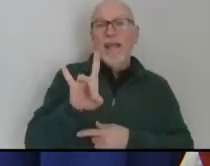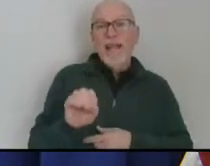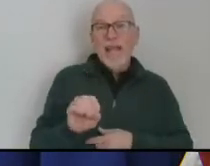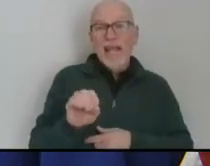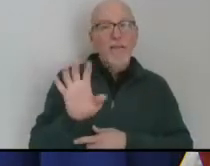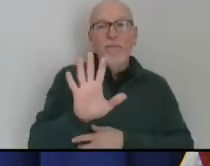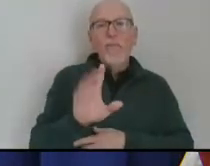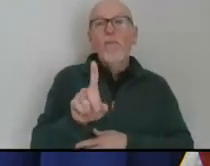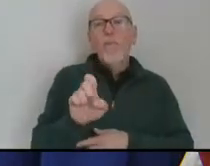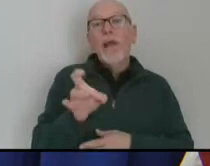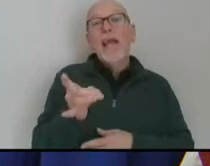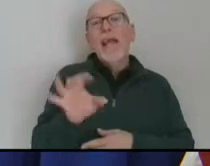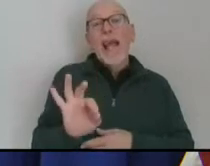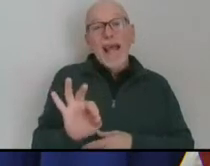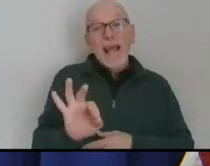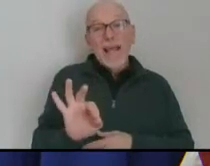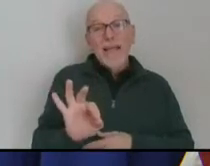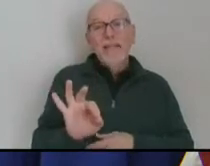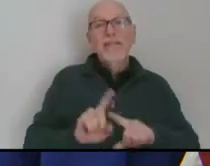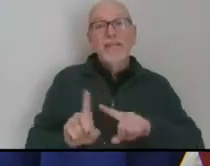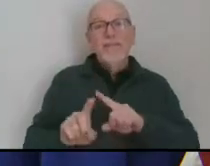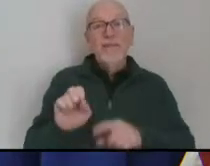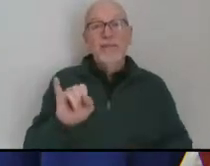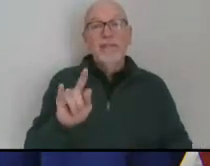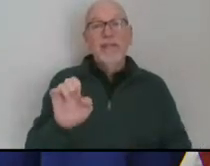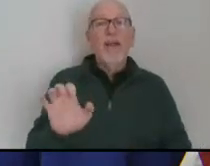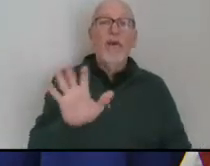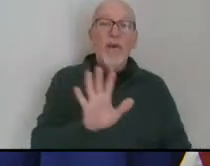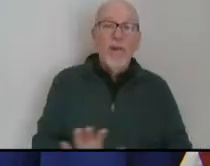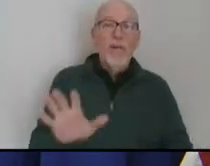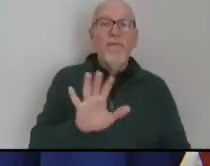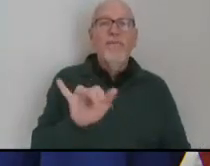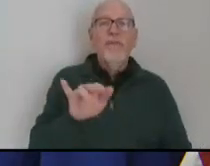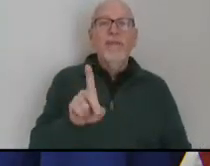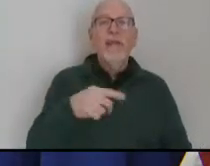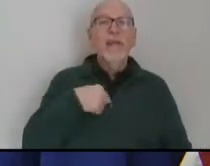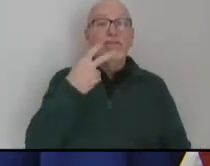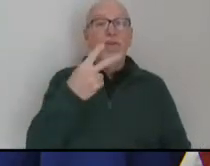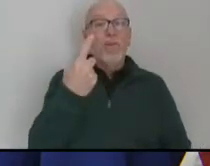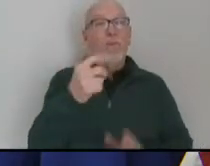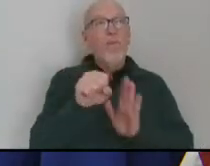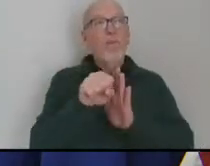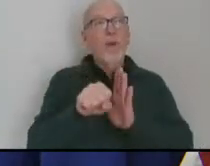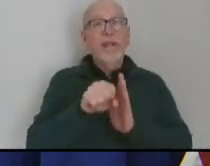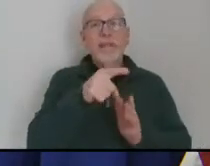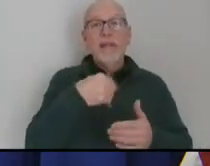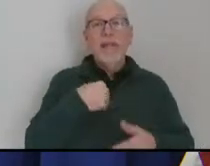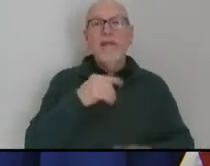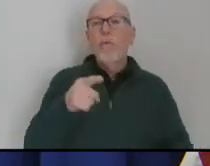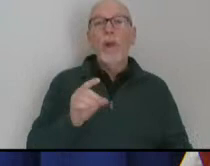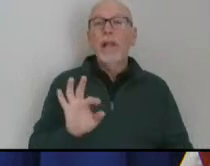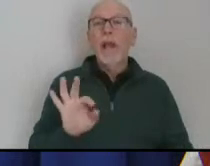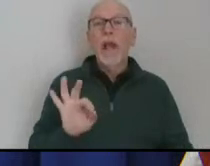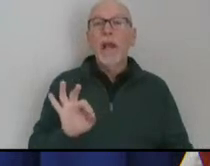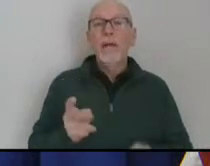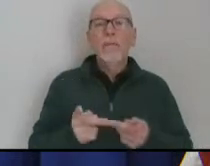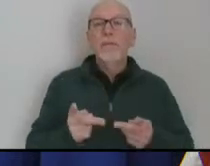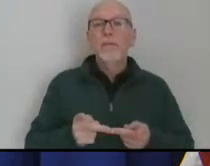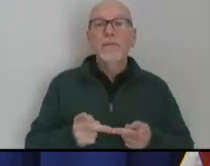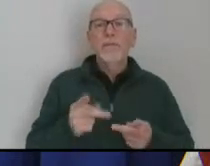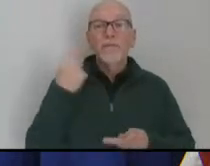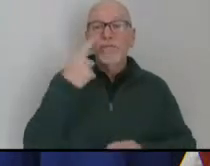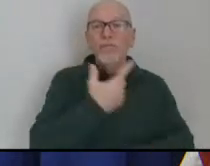189 different sites throughout the state of Indiana. I looked at one state I was told had 9 sites. in a